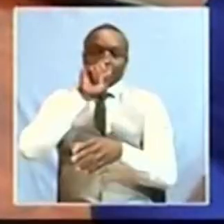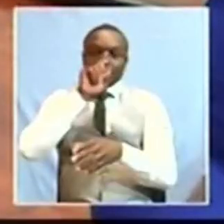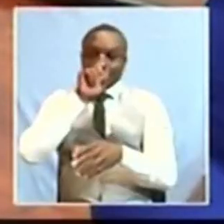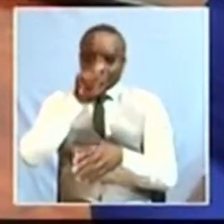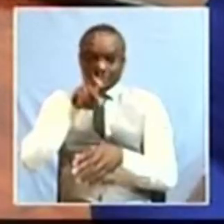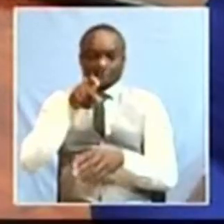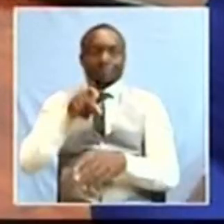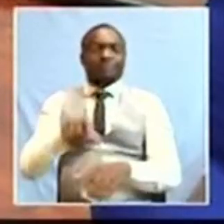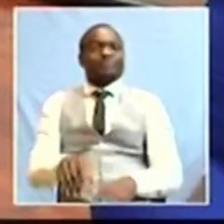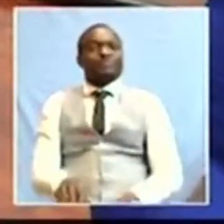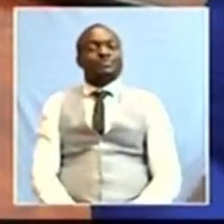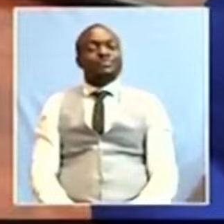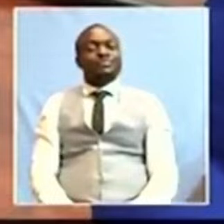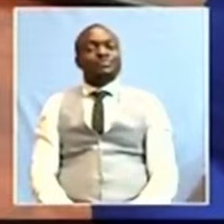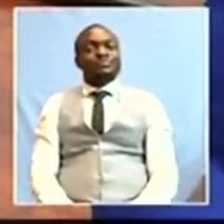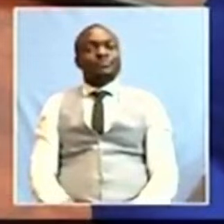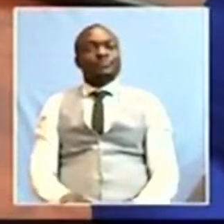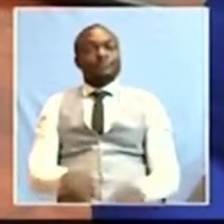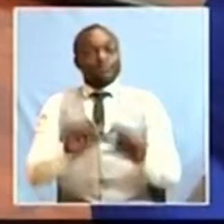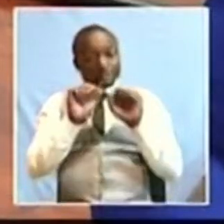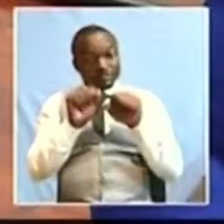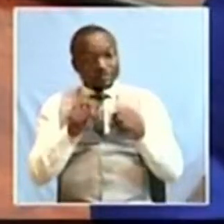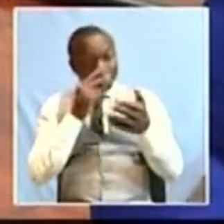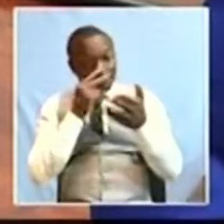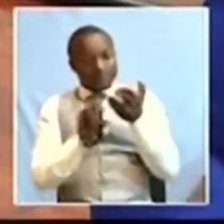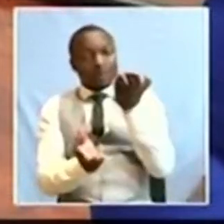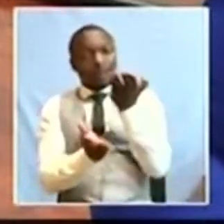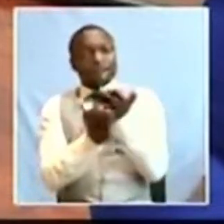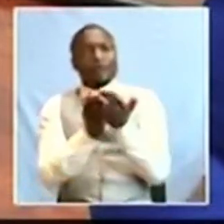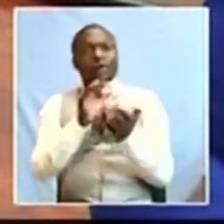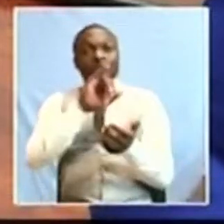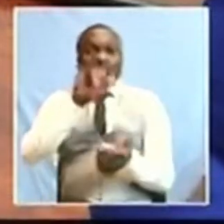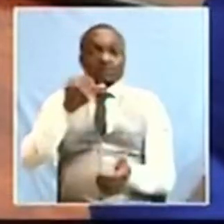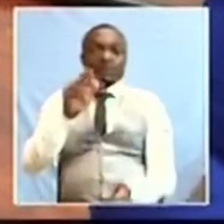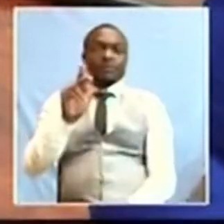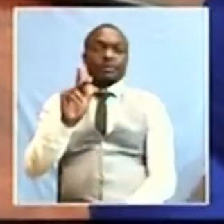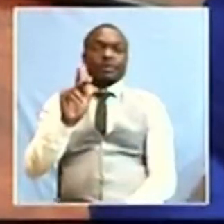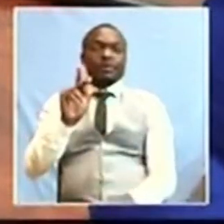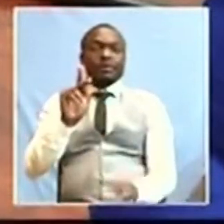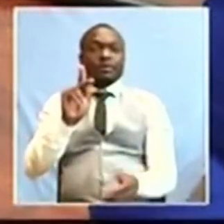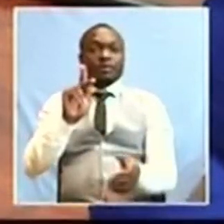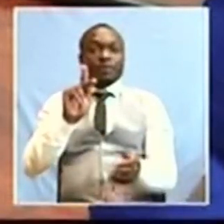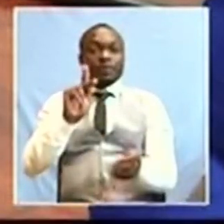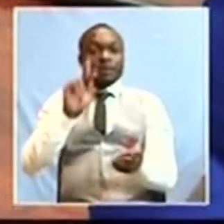insured. Refer to Appendix JK for proof of payment.